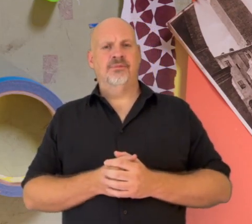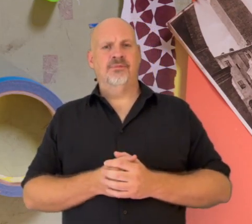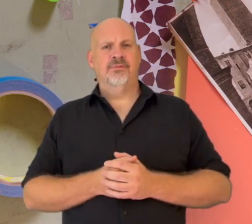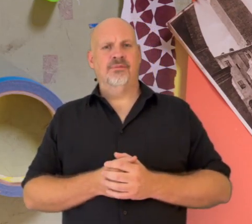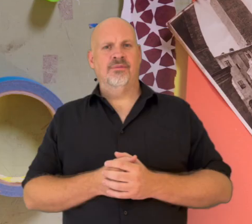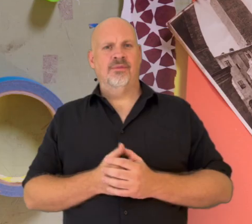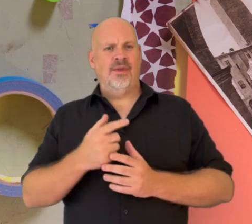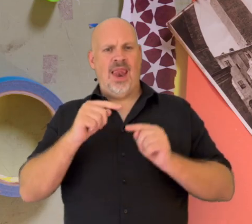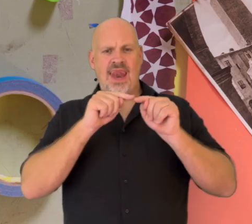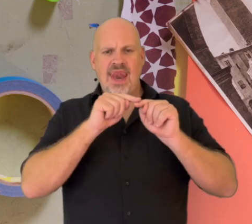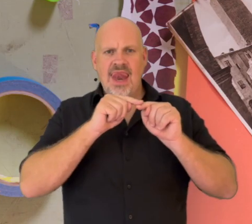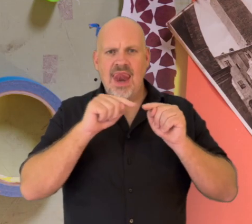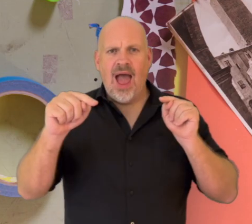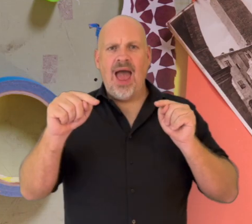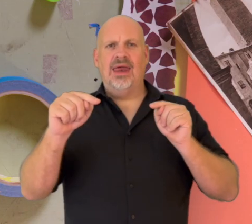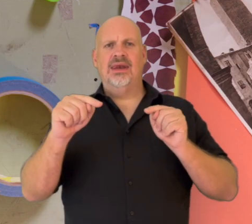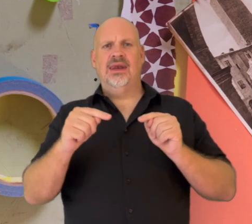straight lines.